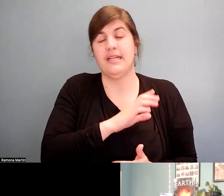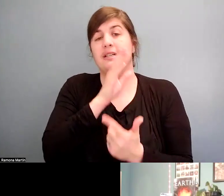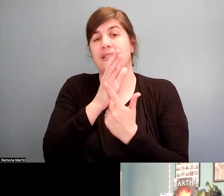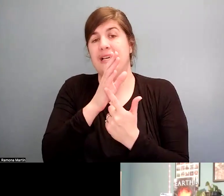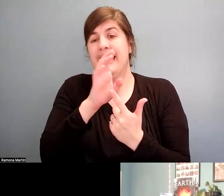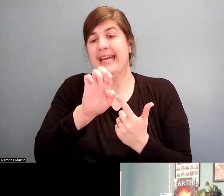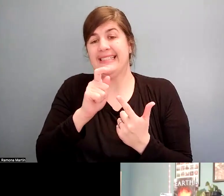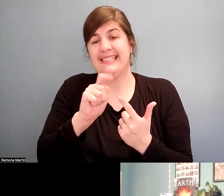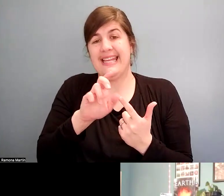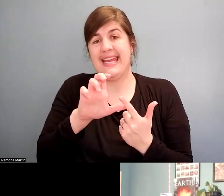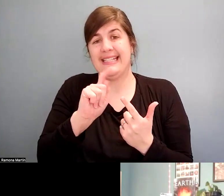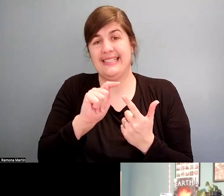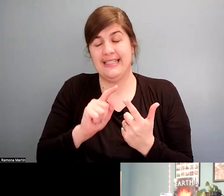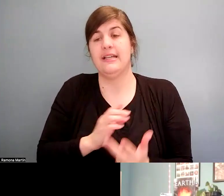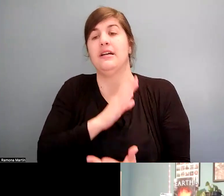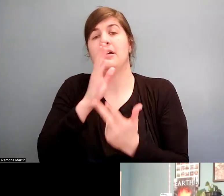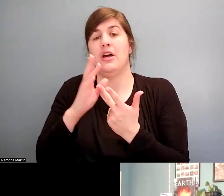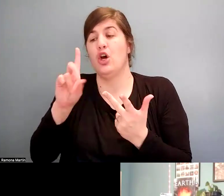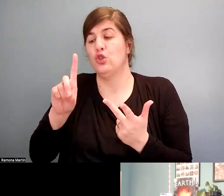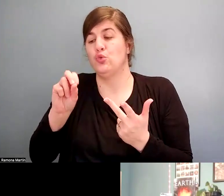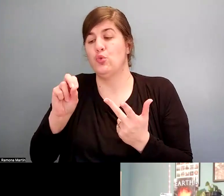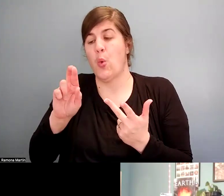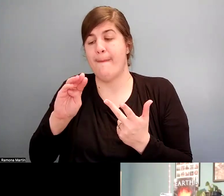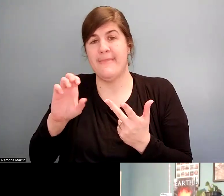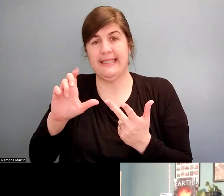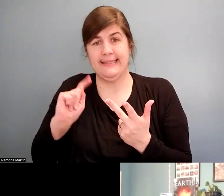we call dormant. Hmm. So dormant is